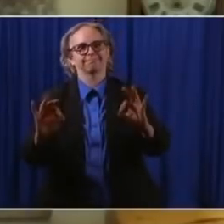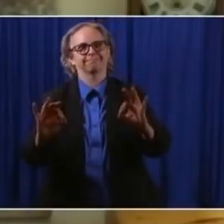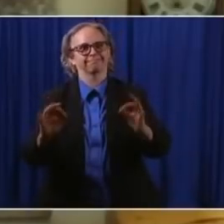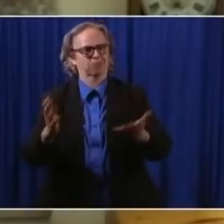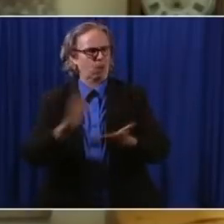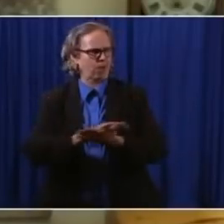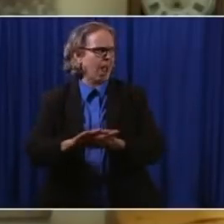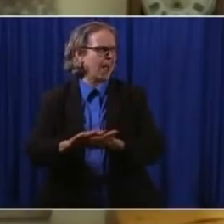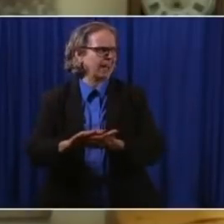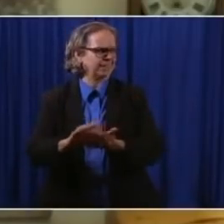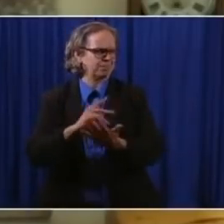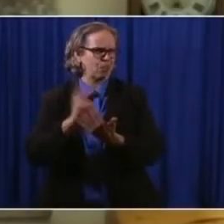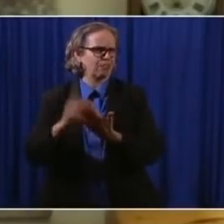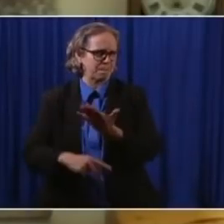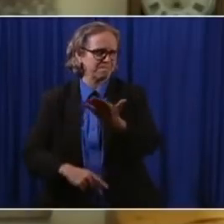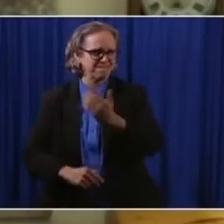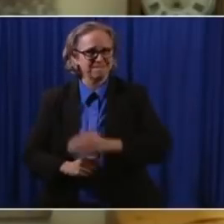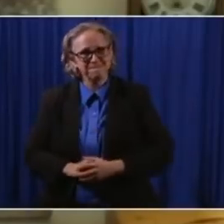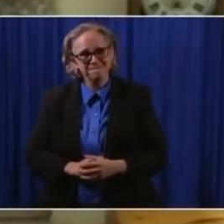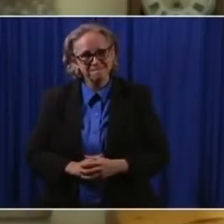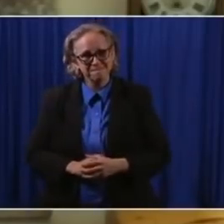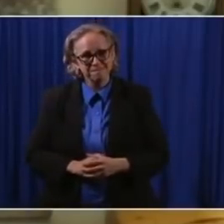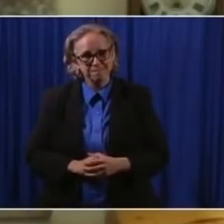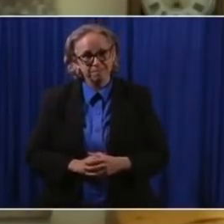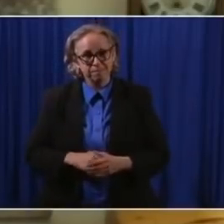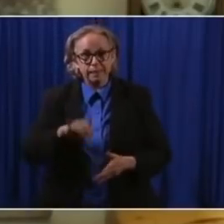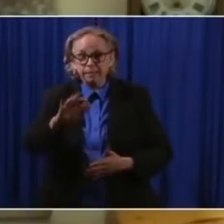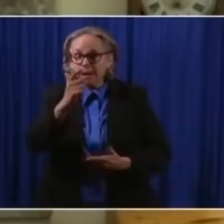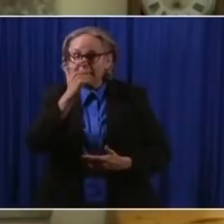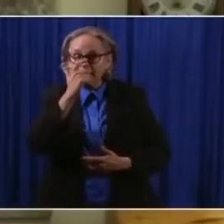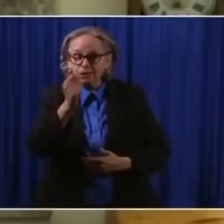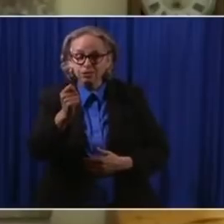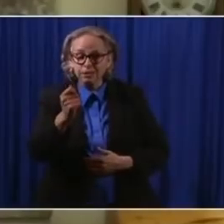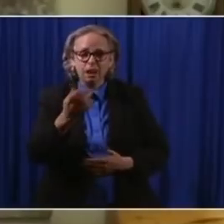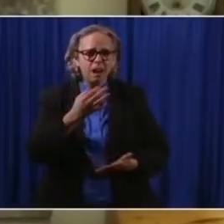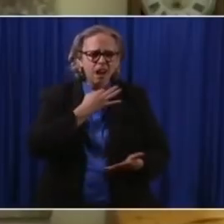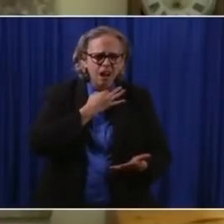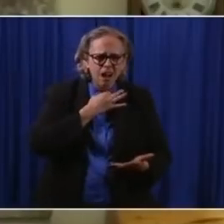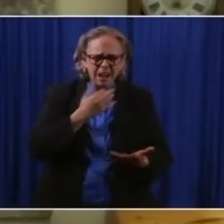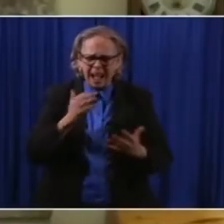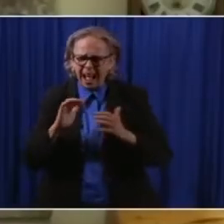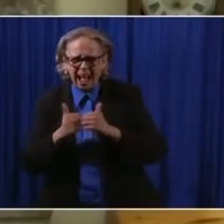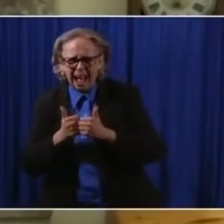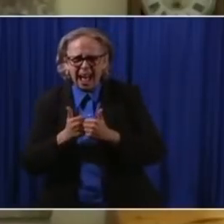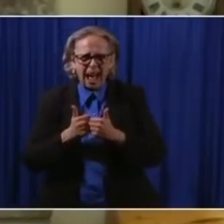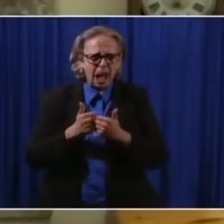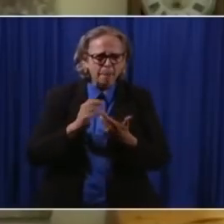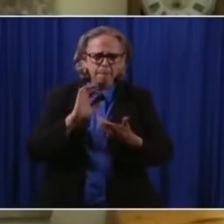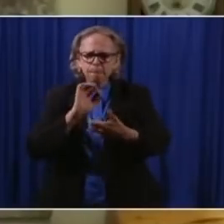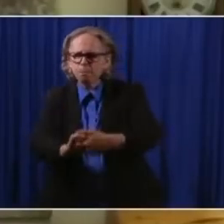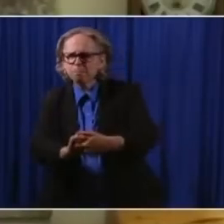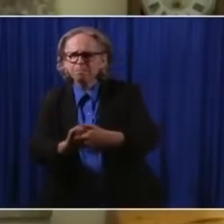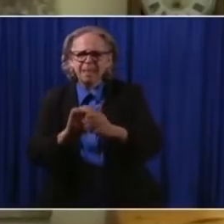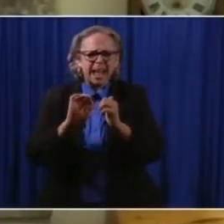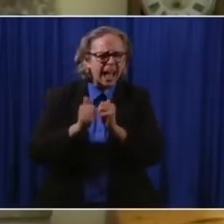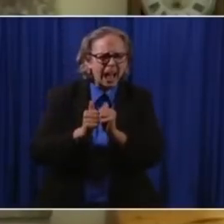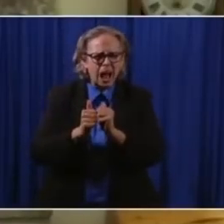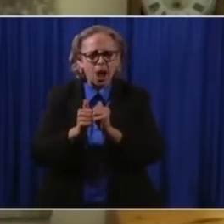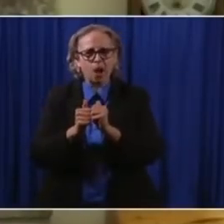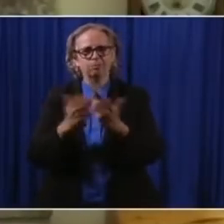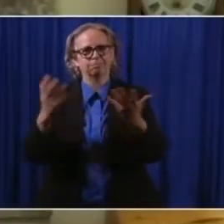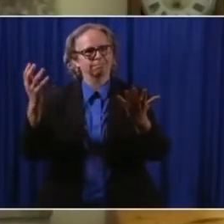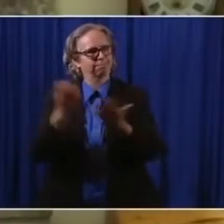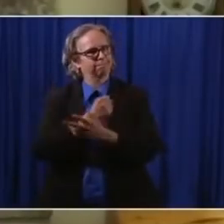counties. If you can help or want more information about what it means to partner with us, please contact us through our website